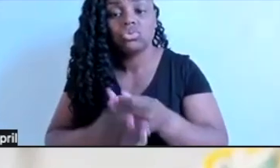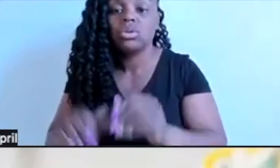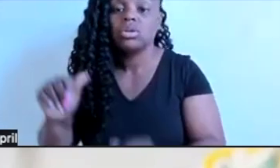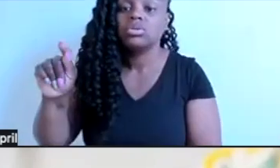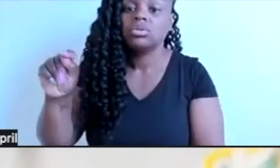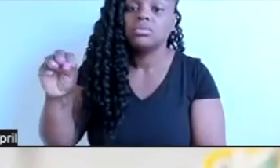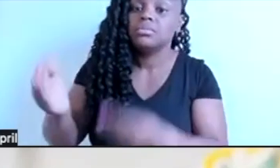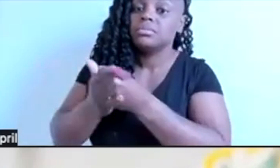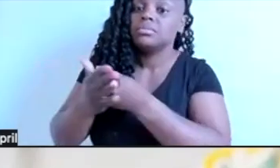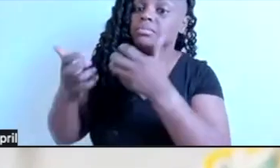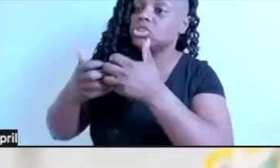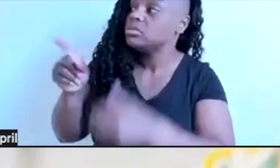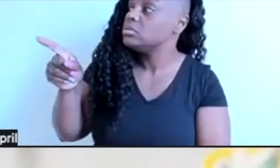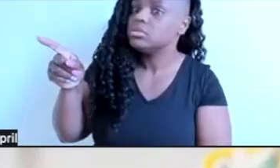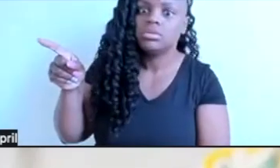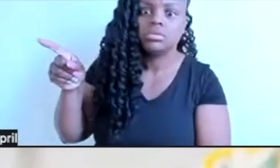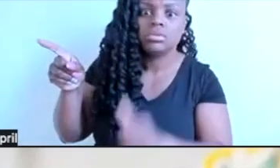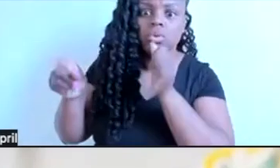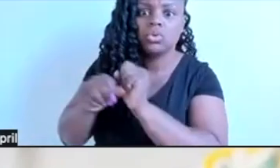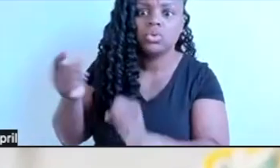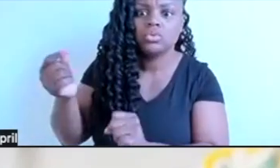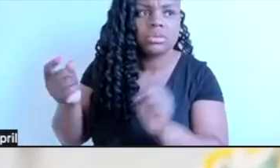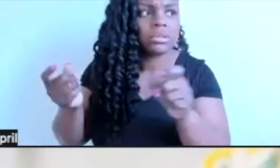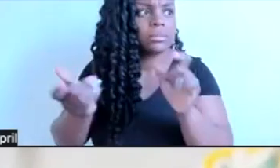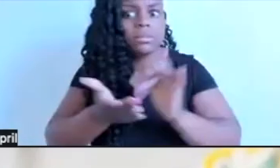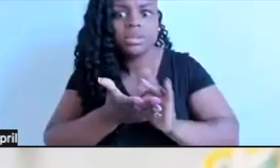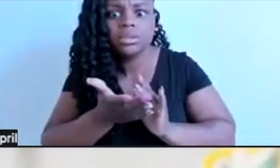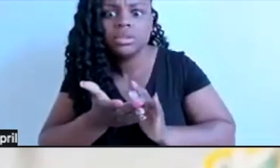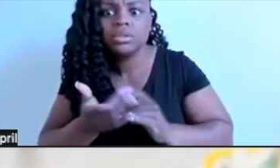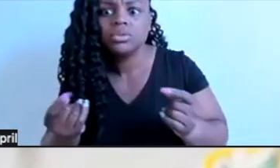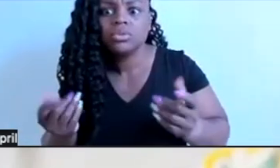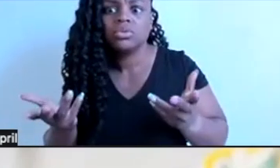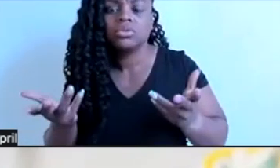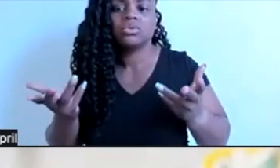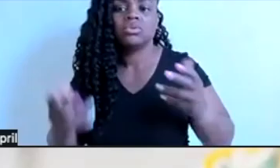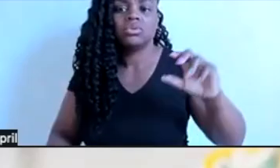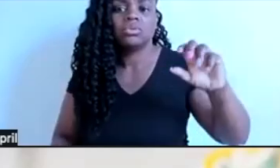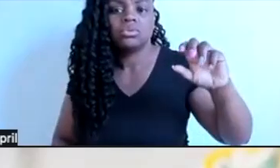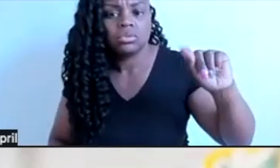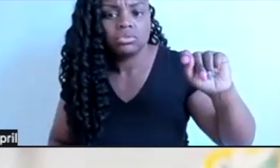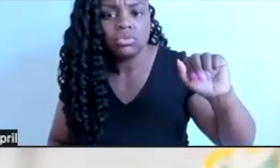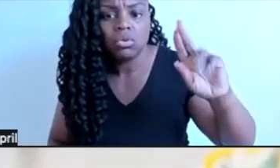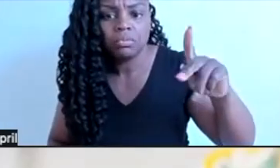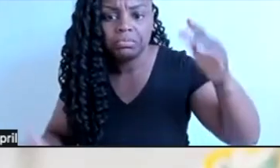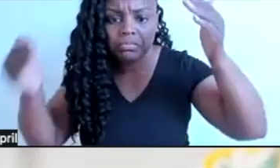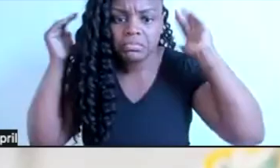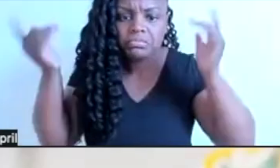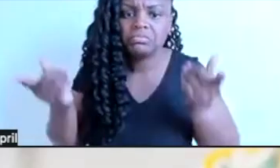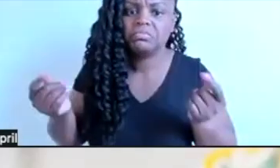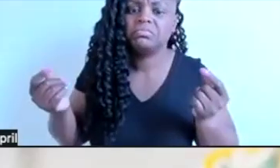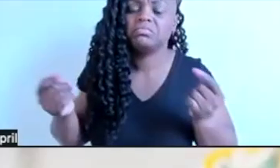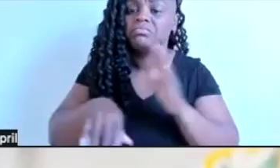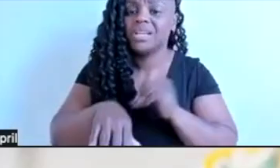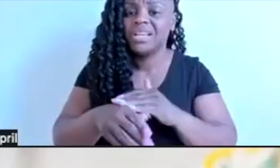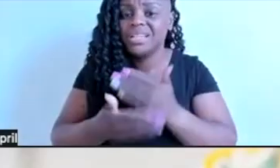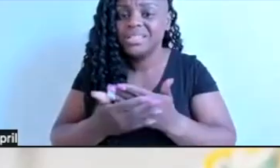medications, a tarp to make a shelter, pet supplies, extra eyeglasses. When you get your new glasses, put